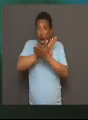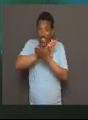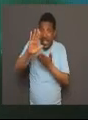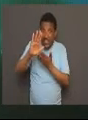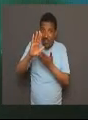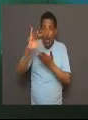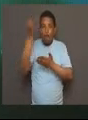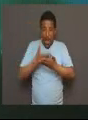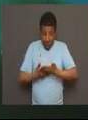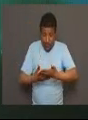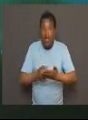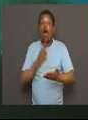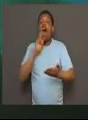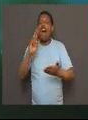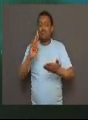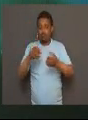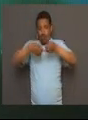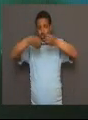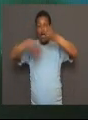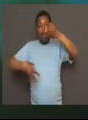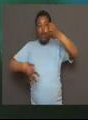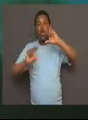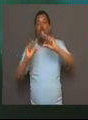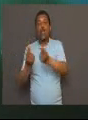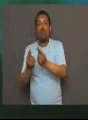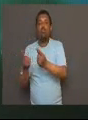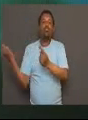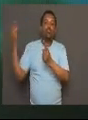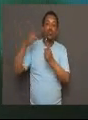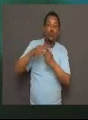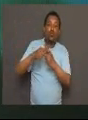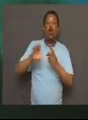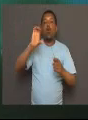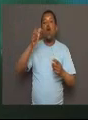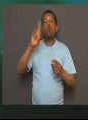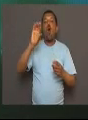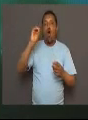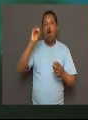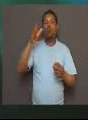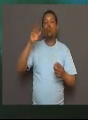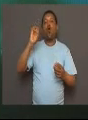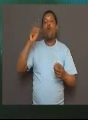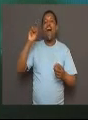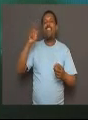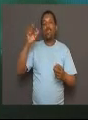Qualitative maps are subgrouped into chorochromatic